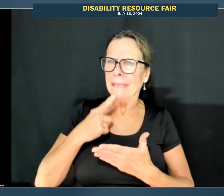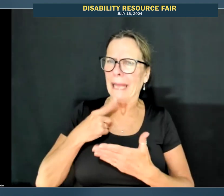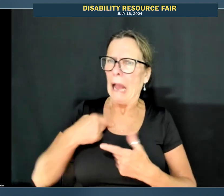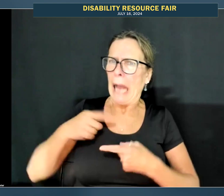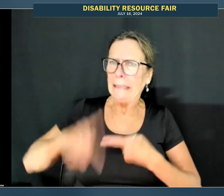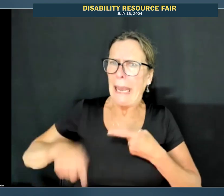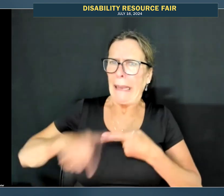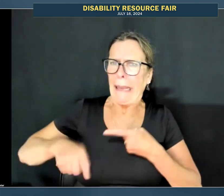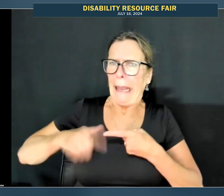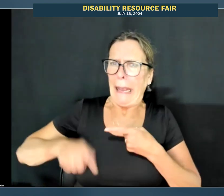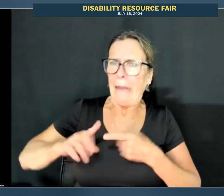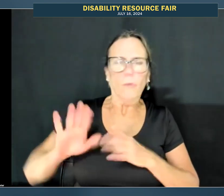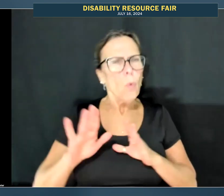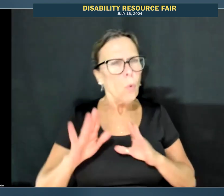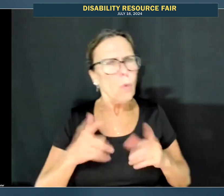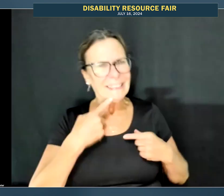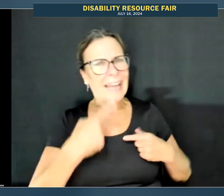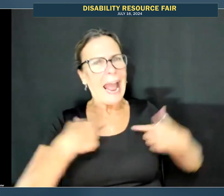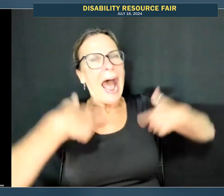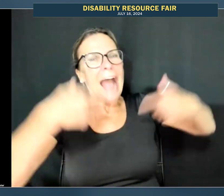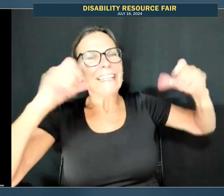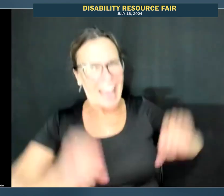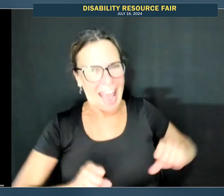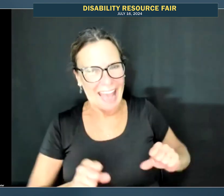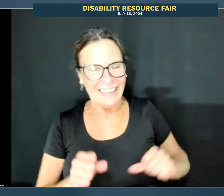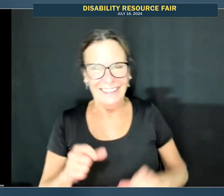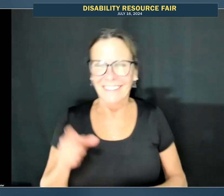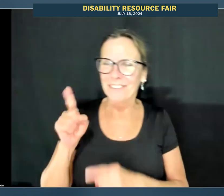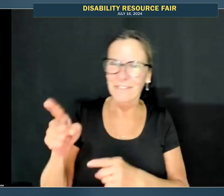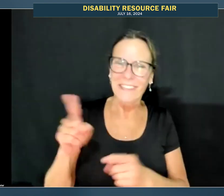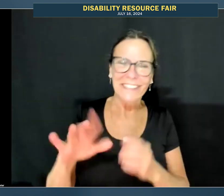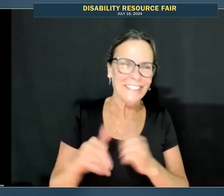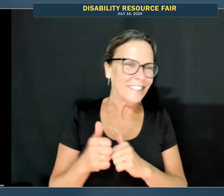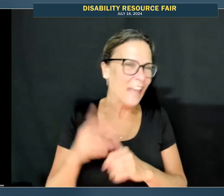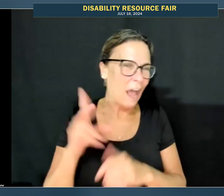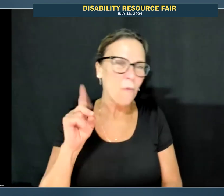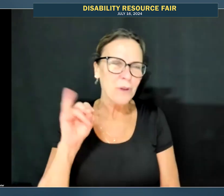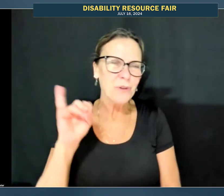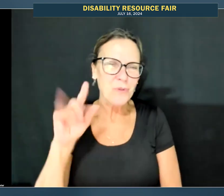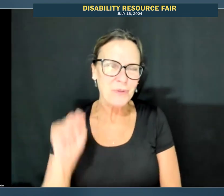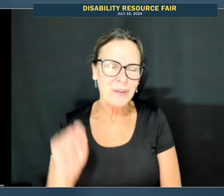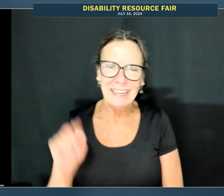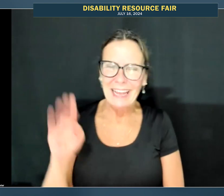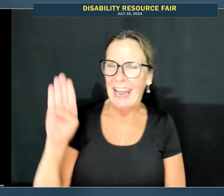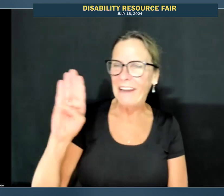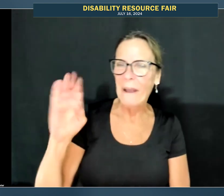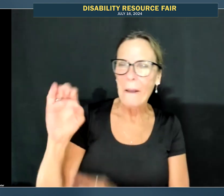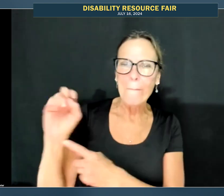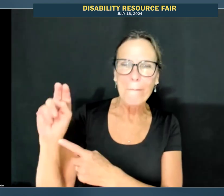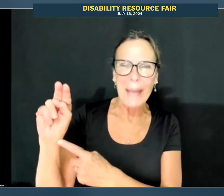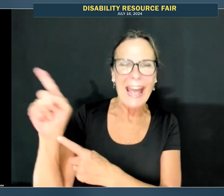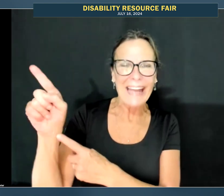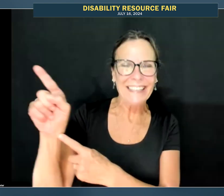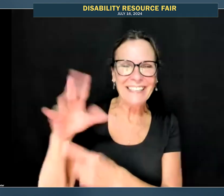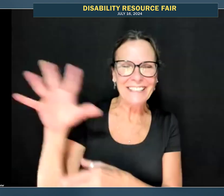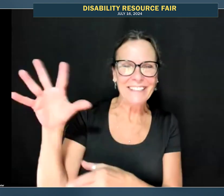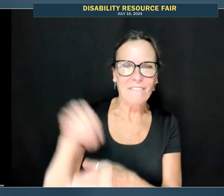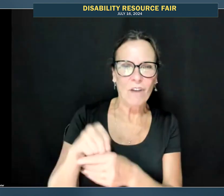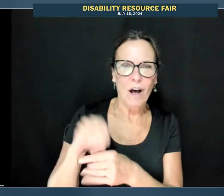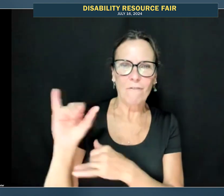how I'm going to do it. And our goalie Ben is actually involved in the chat as well. He might be able to add a little bit